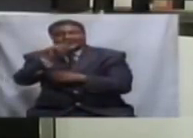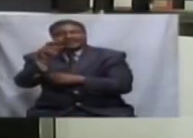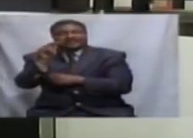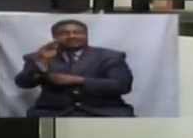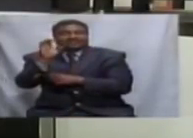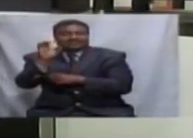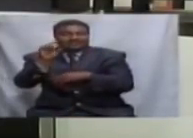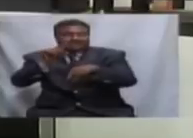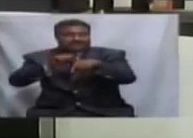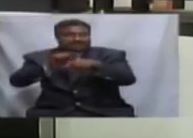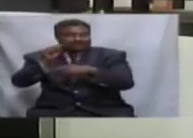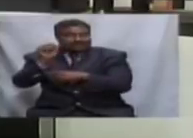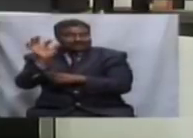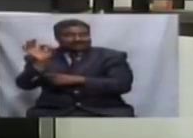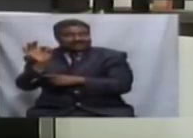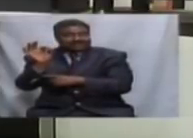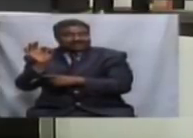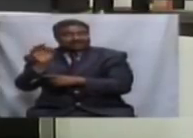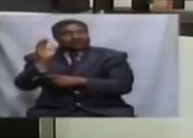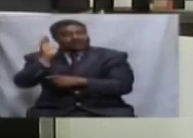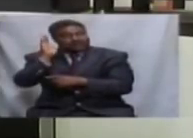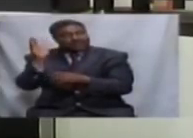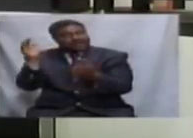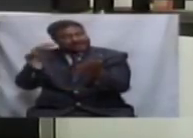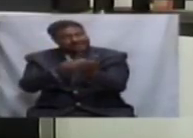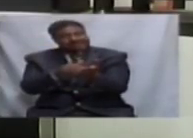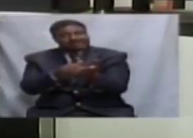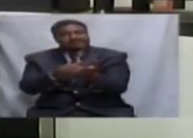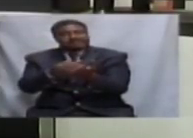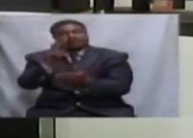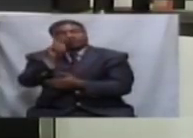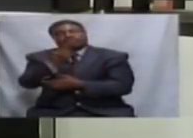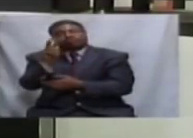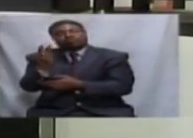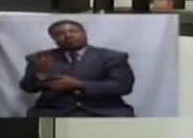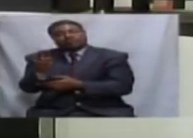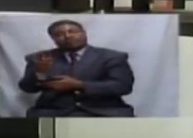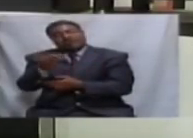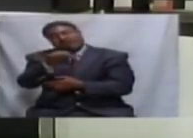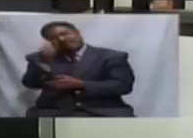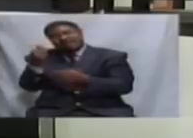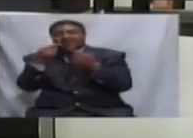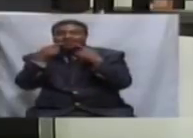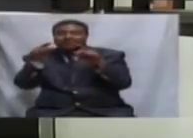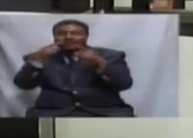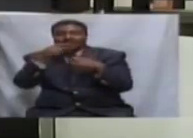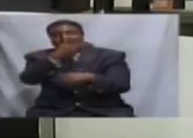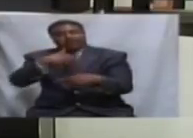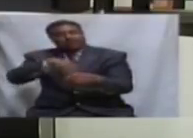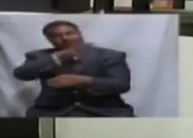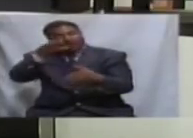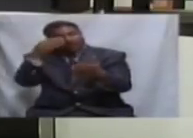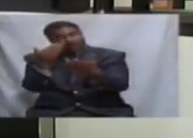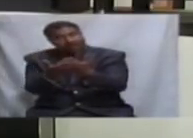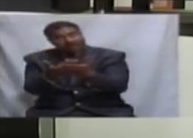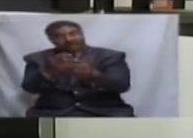no turning back, and obviously this will elate even our staff who work in the technical areas, because as you